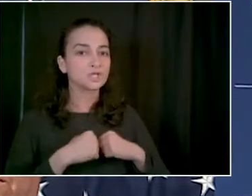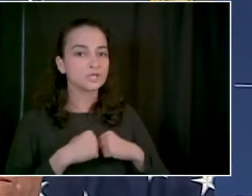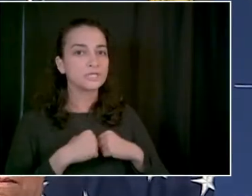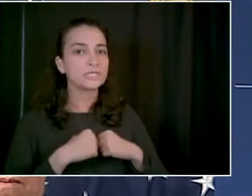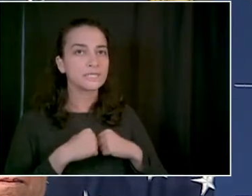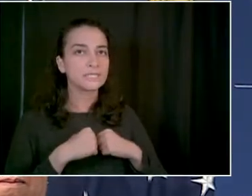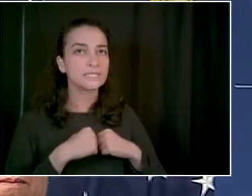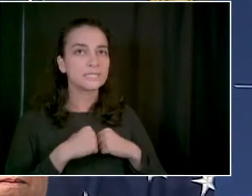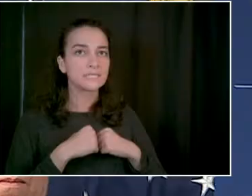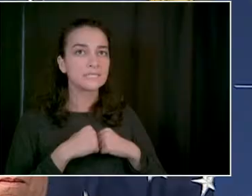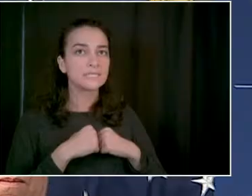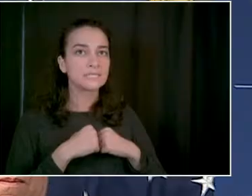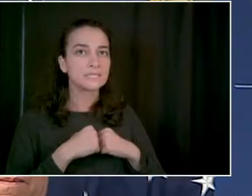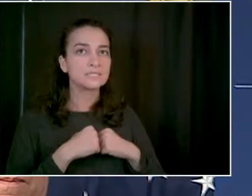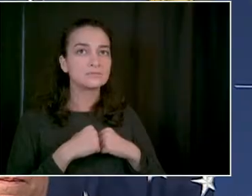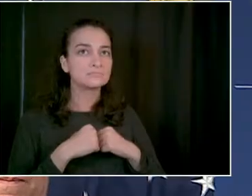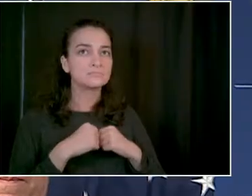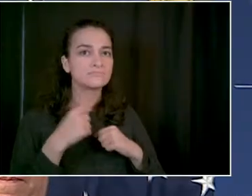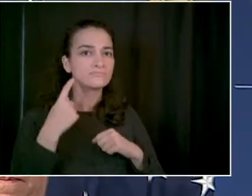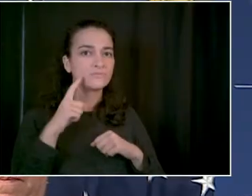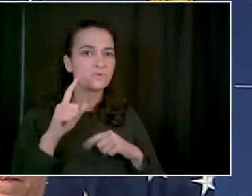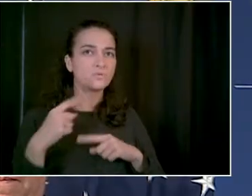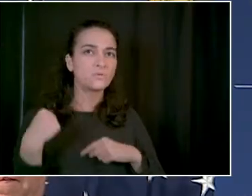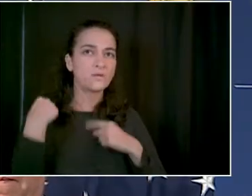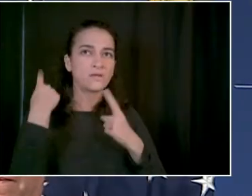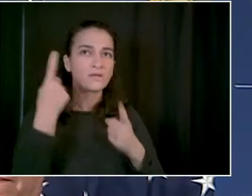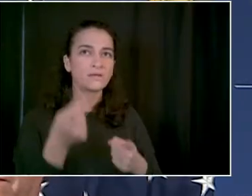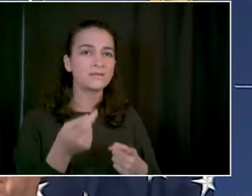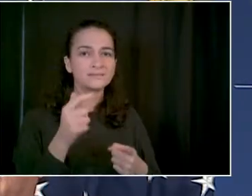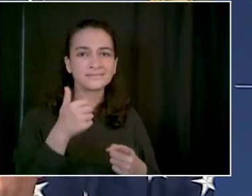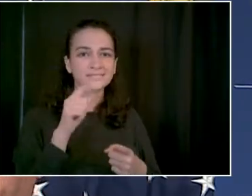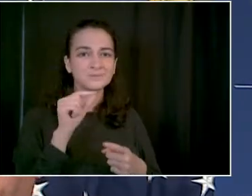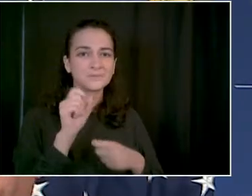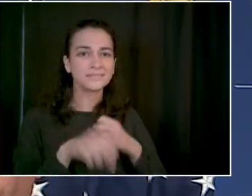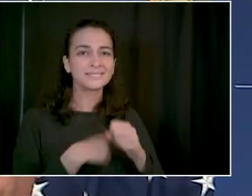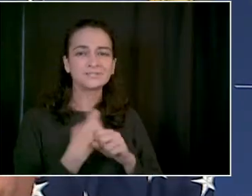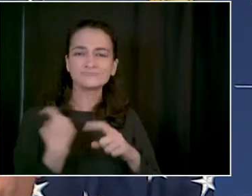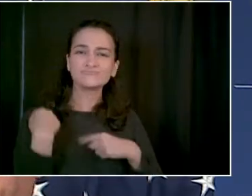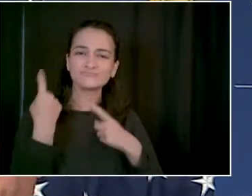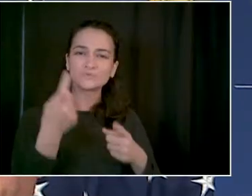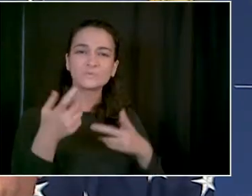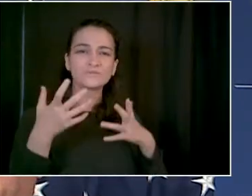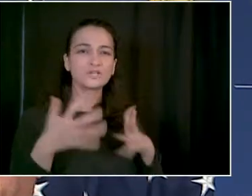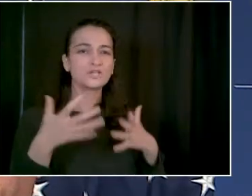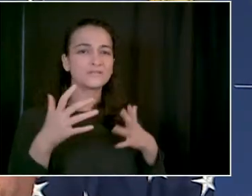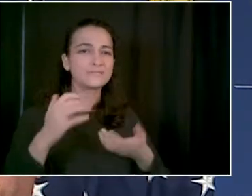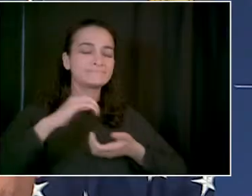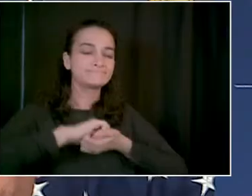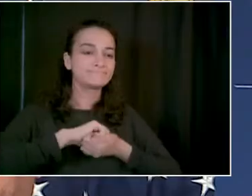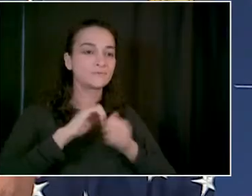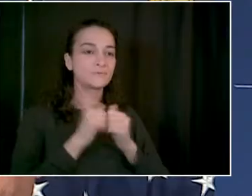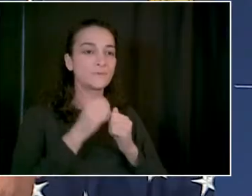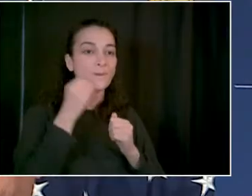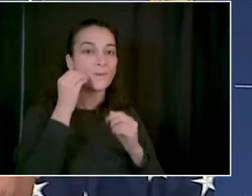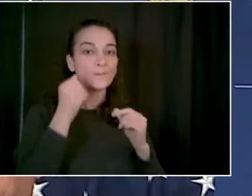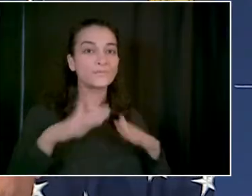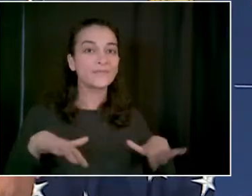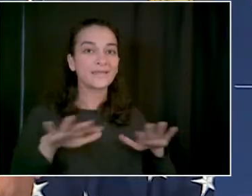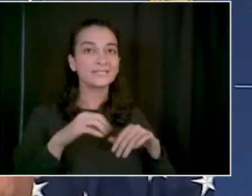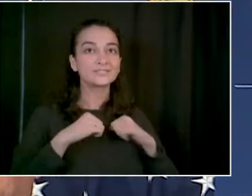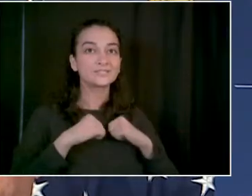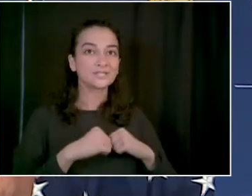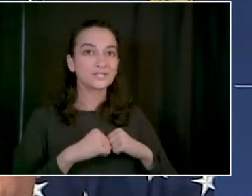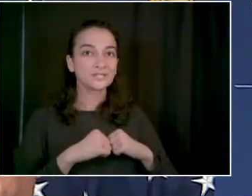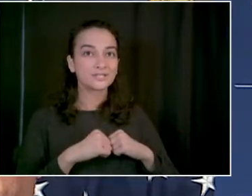Homeland Security investigations, which is a part of the Department of Homeland Security on criminal investigations.